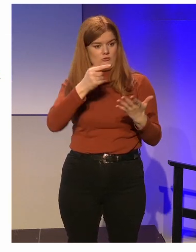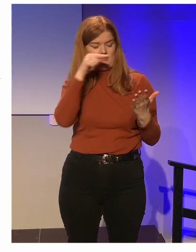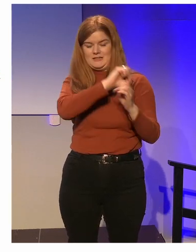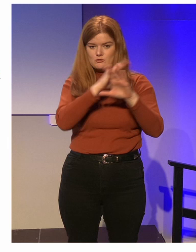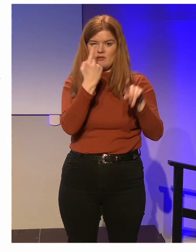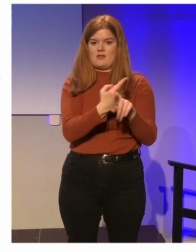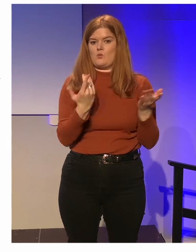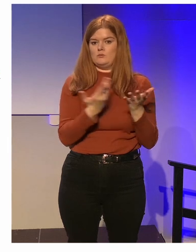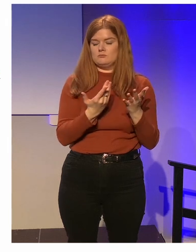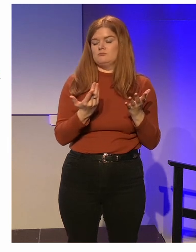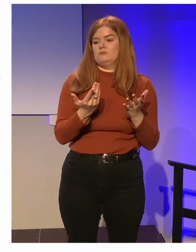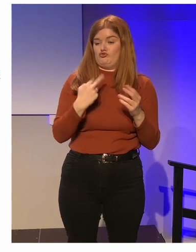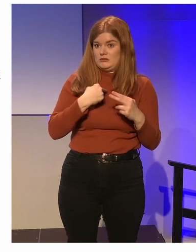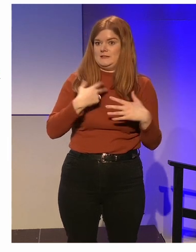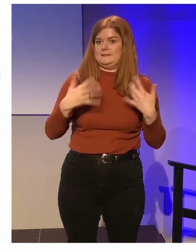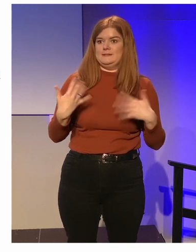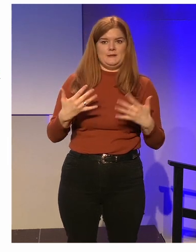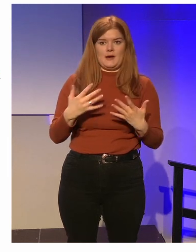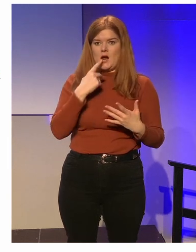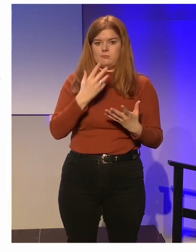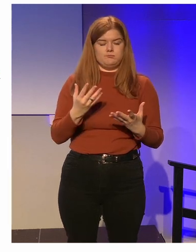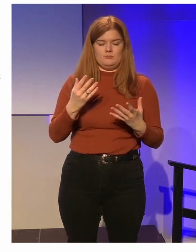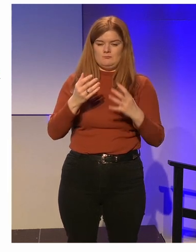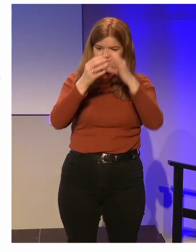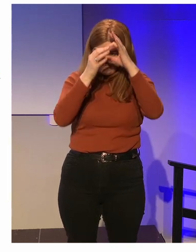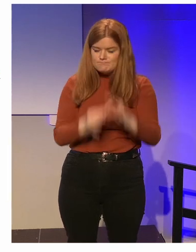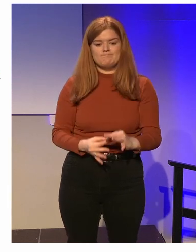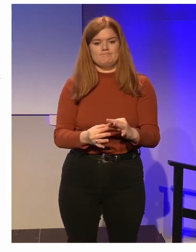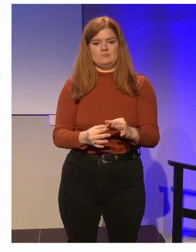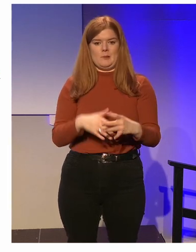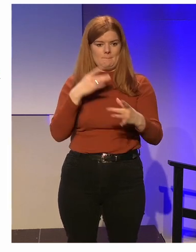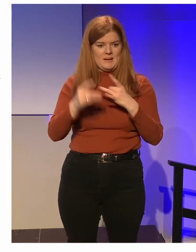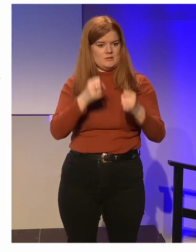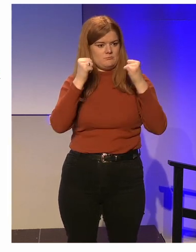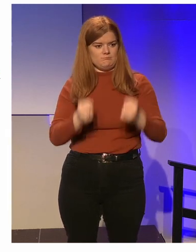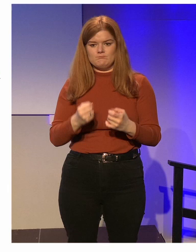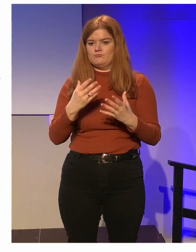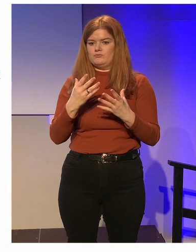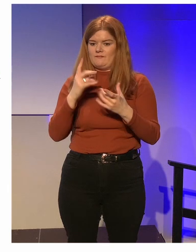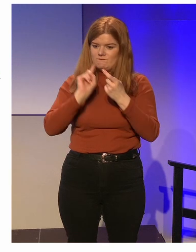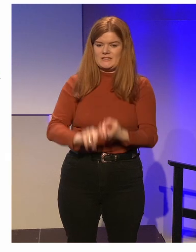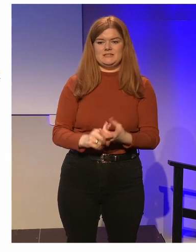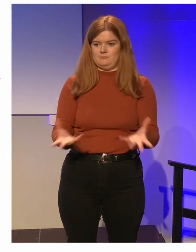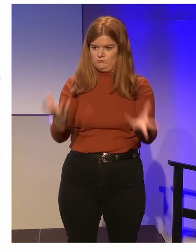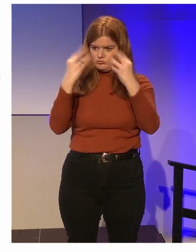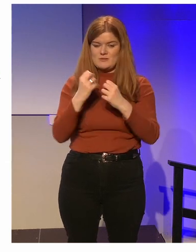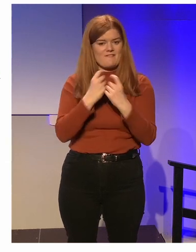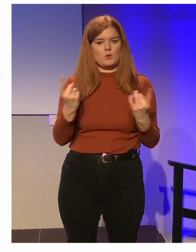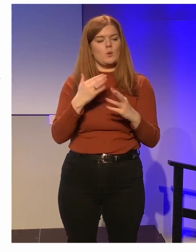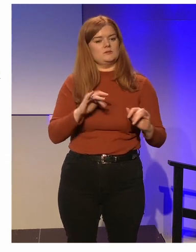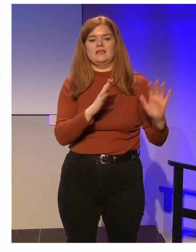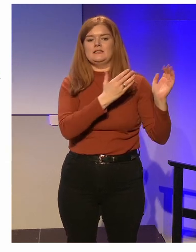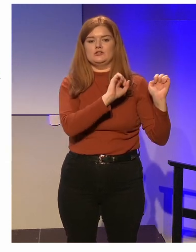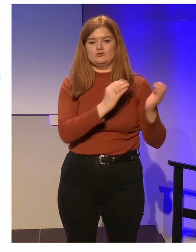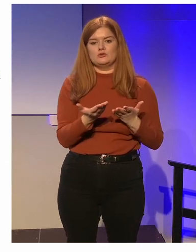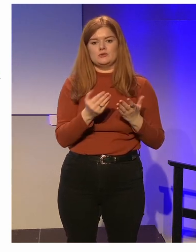big process, I think, here that really has embedded it, has made it something that's embraced by all, was